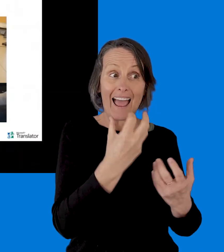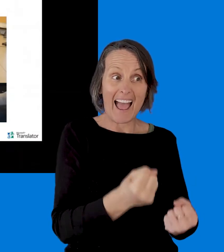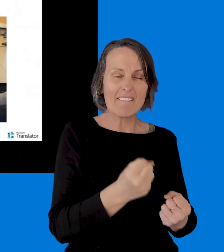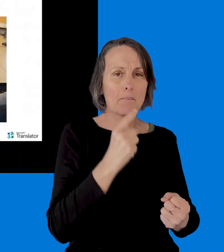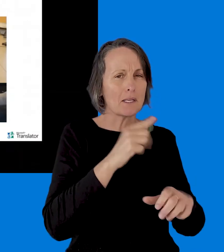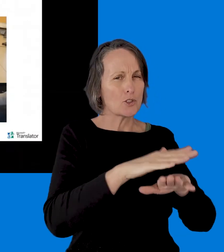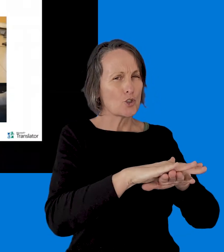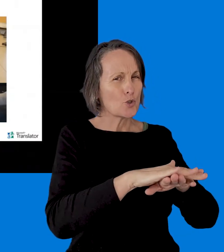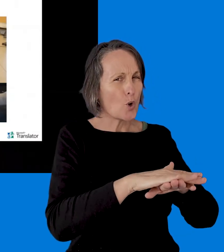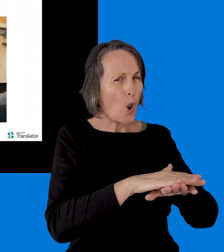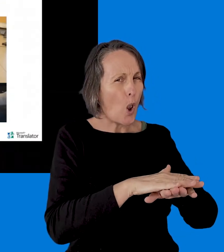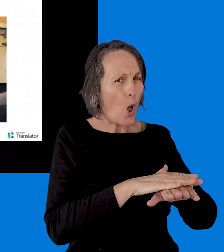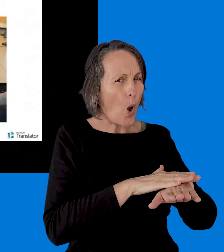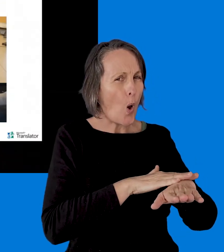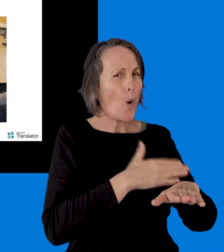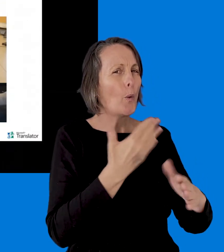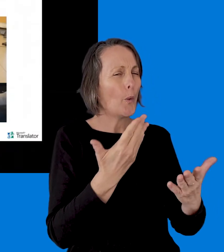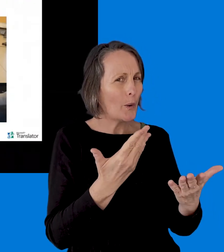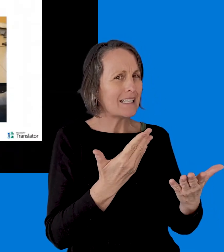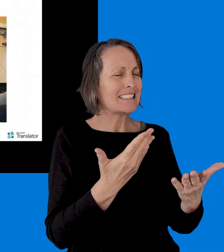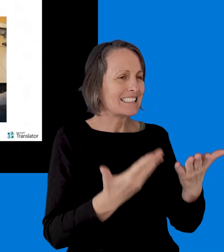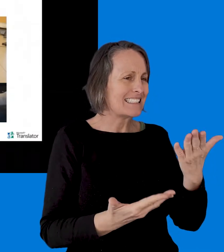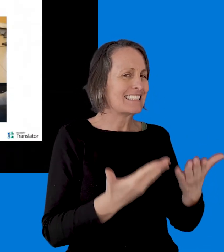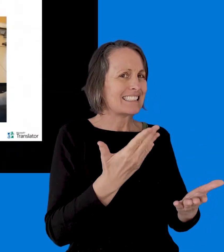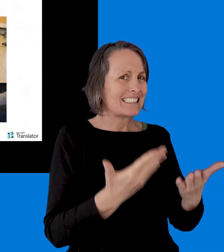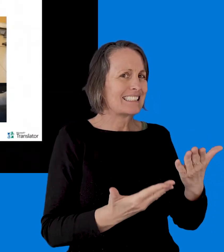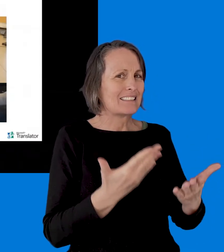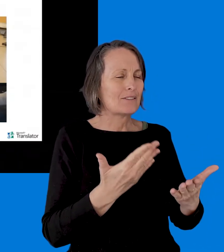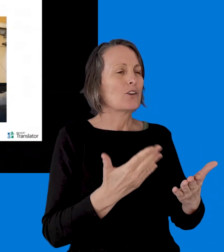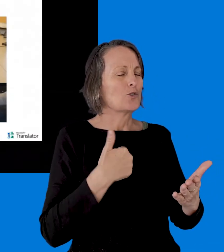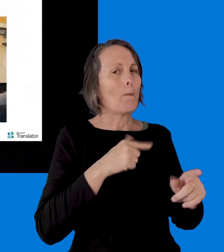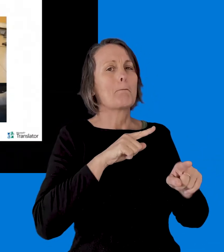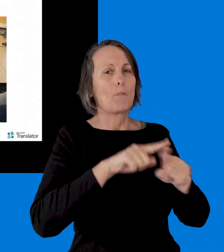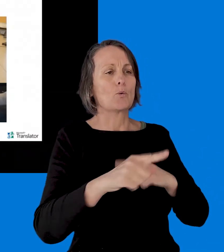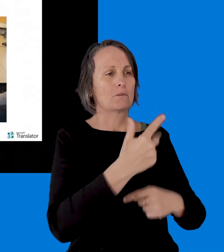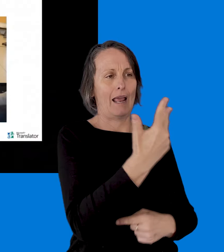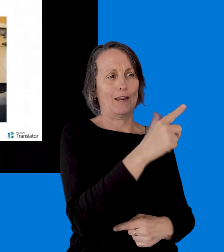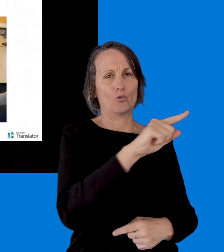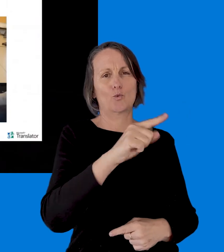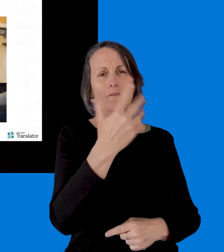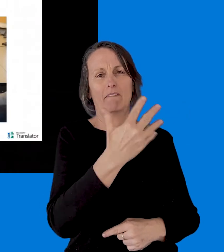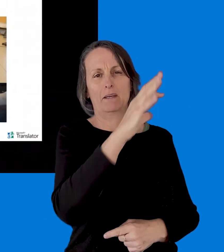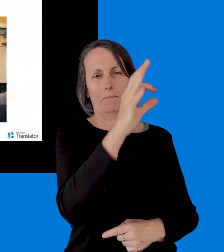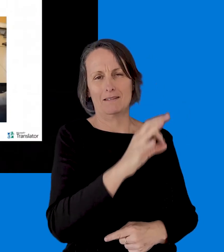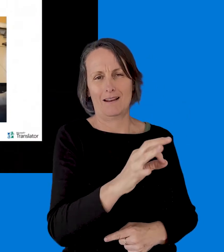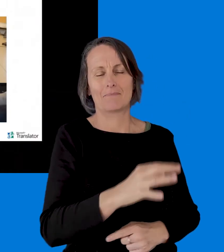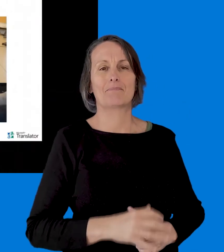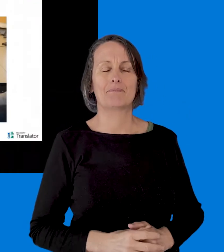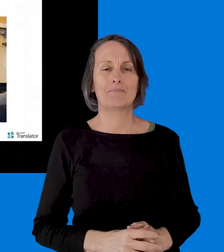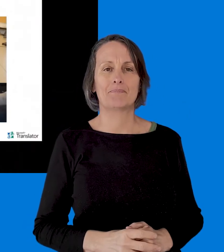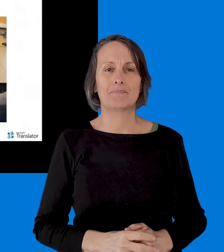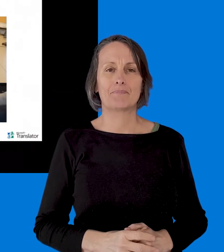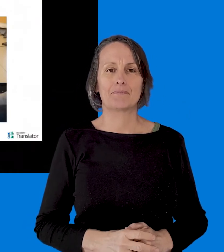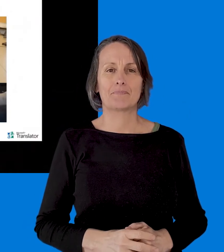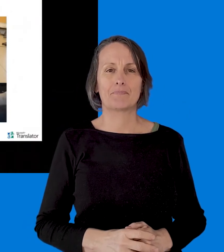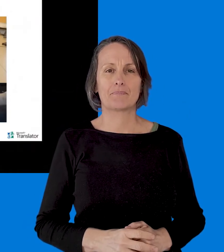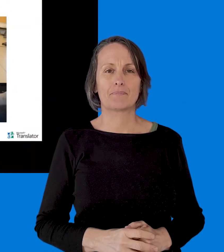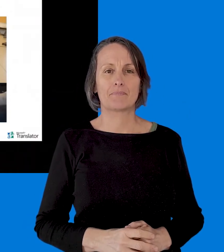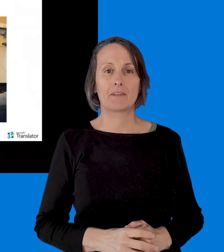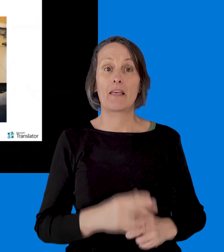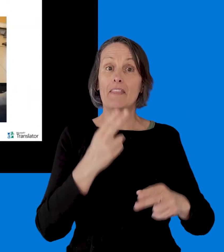again, like I said before, around 8 to 15%. Now that's for same language captioning.